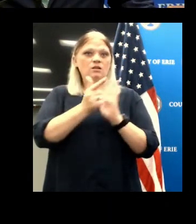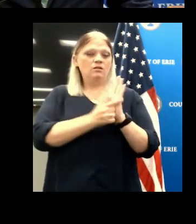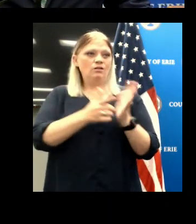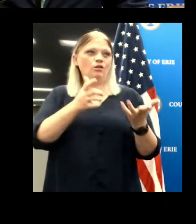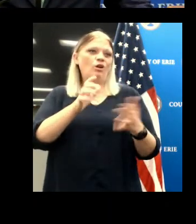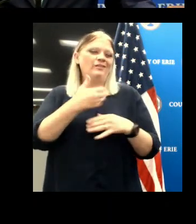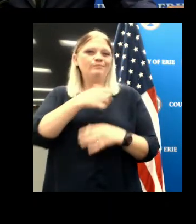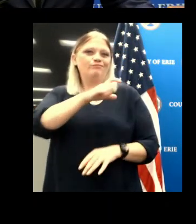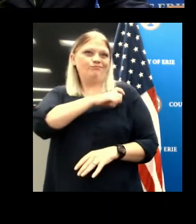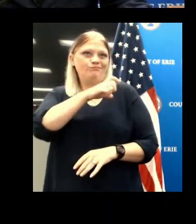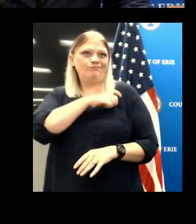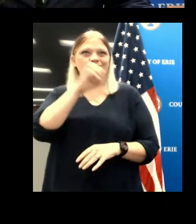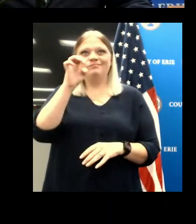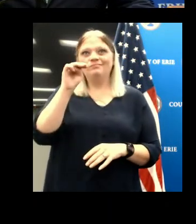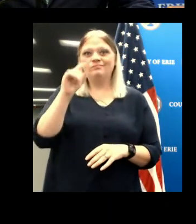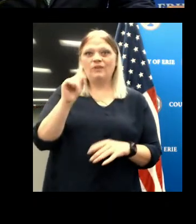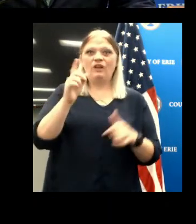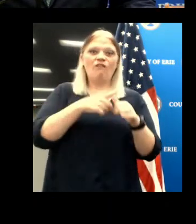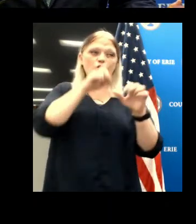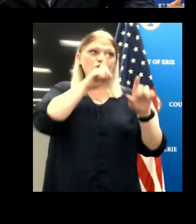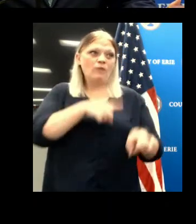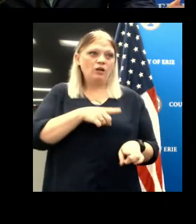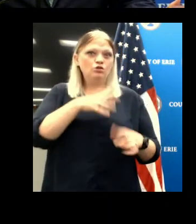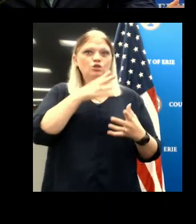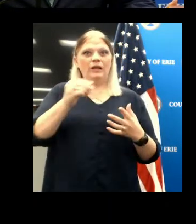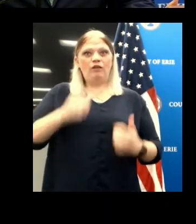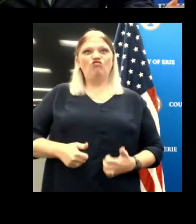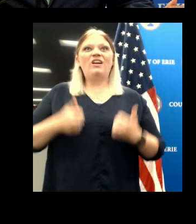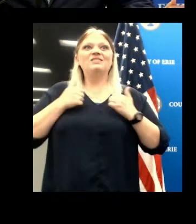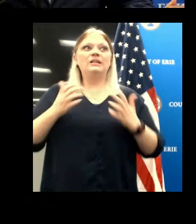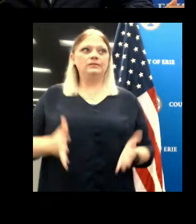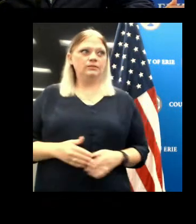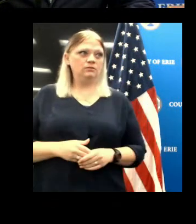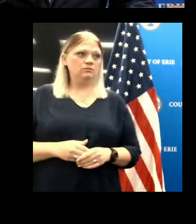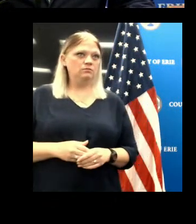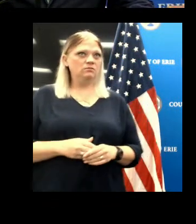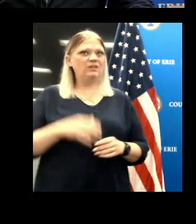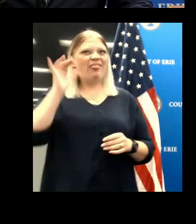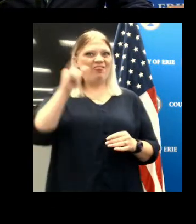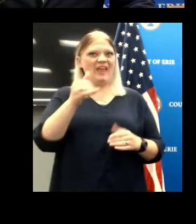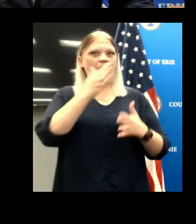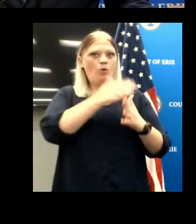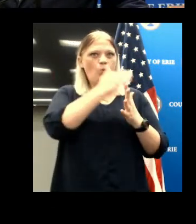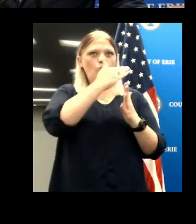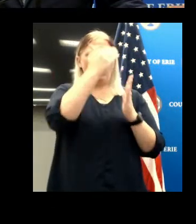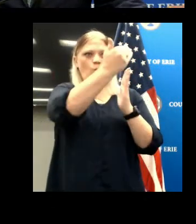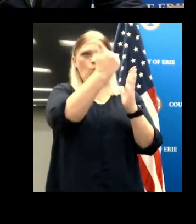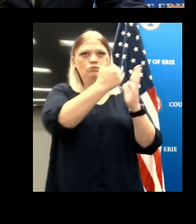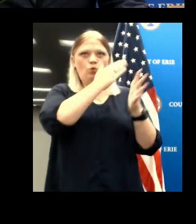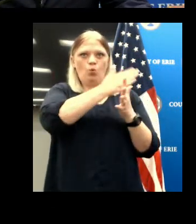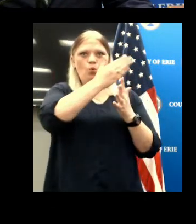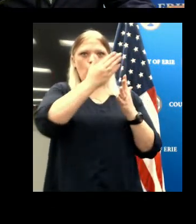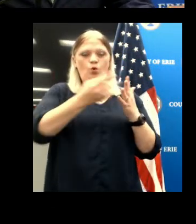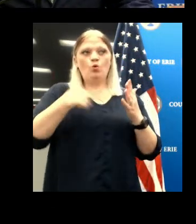enforcement, EMTs, first responders, and our residents, kind of in that order, because we have a responsibility to deal with the healthcare professionals